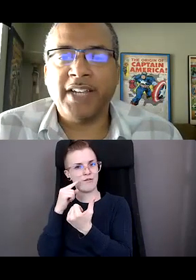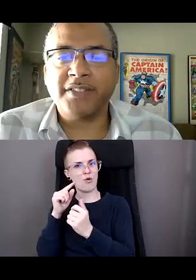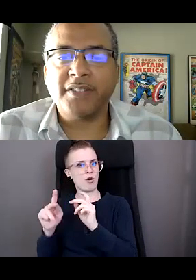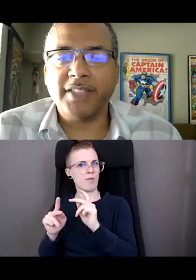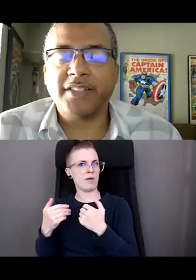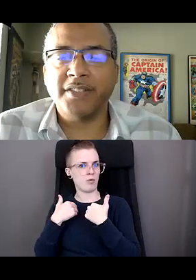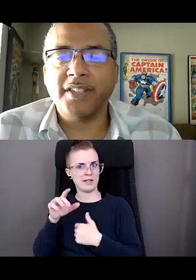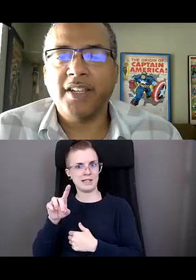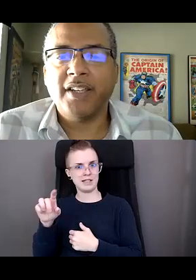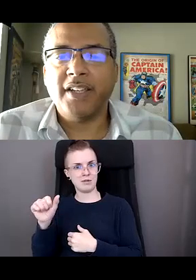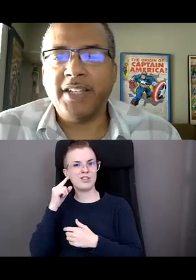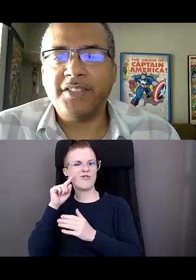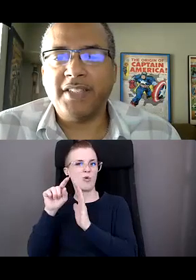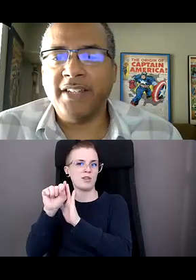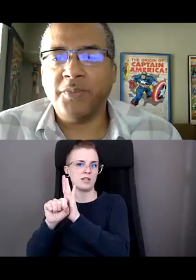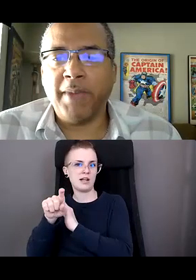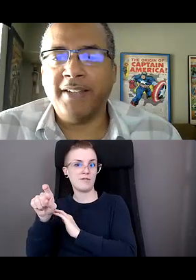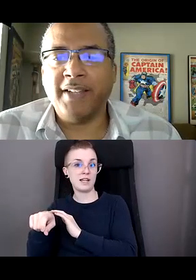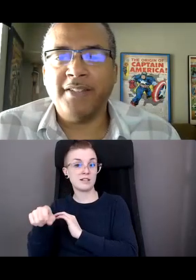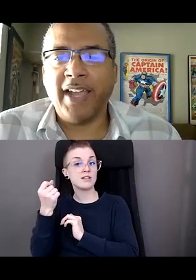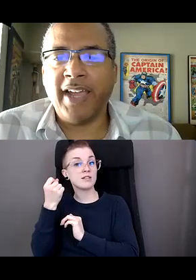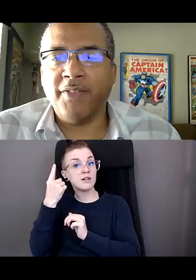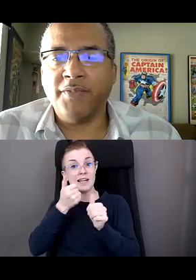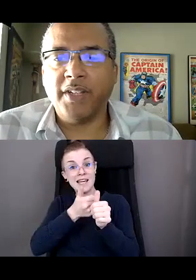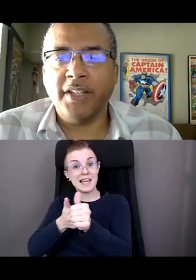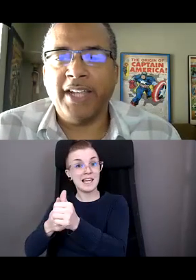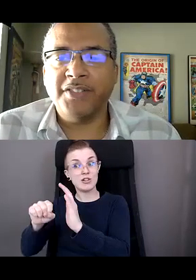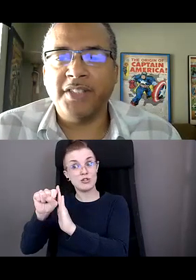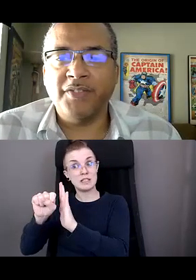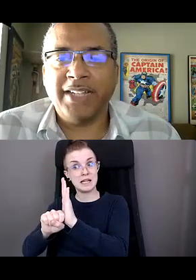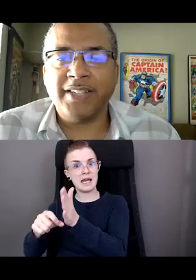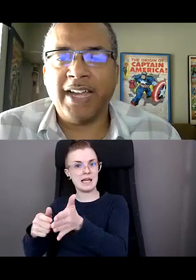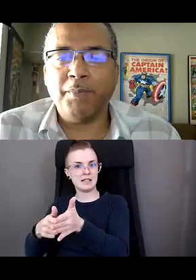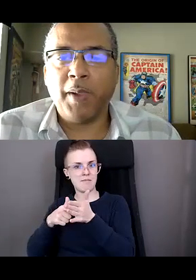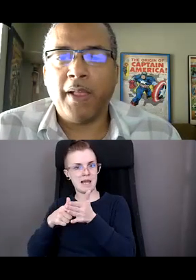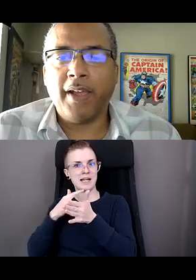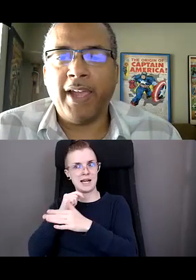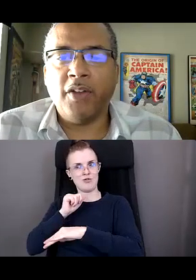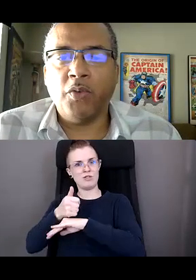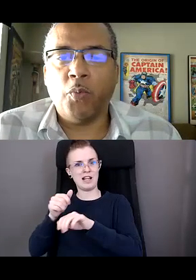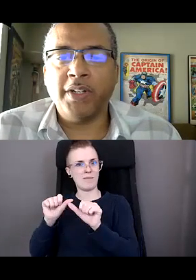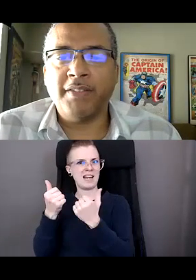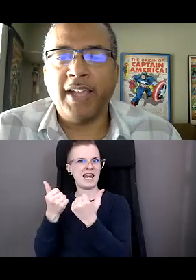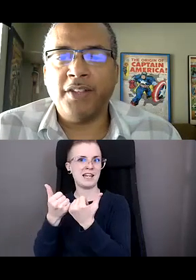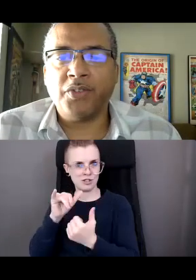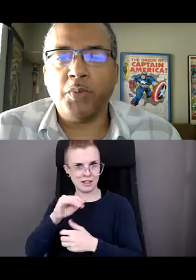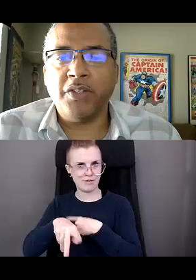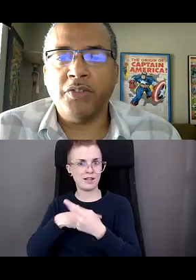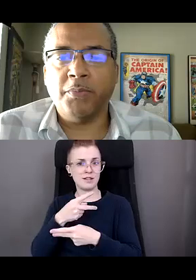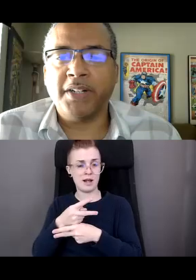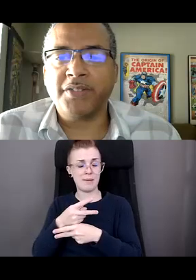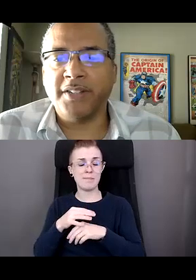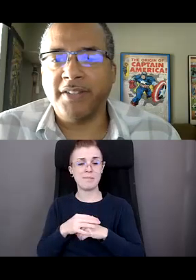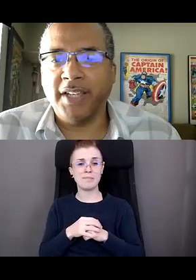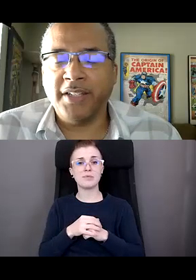of Texas. Each state is mandated to have an agency of that type. And one of the things we